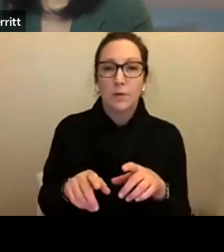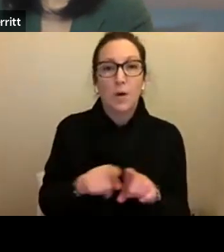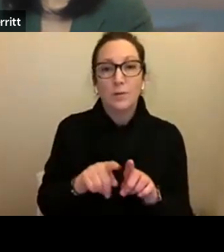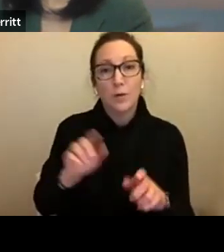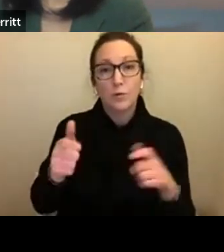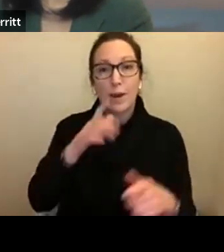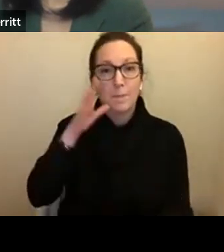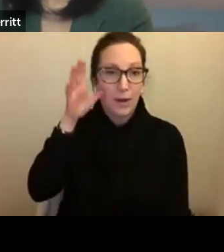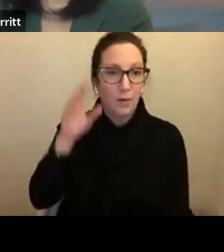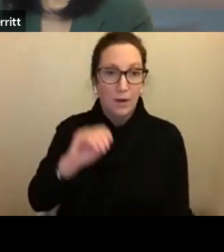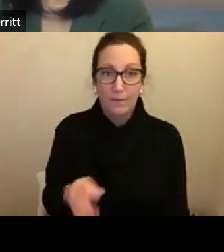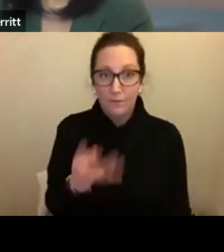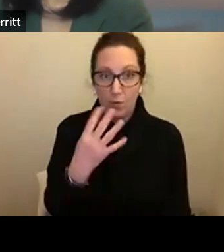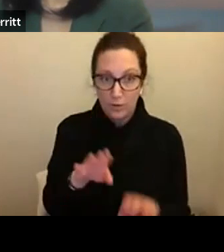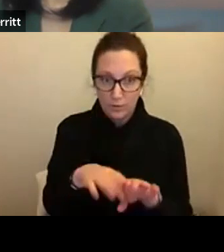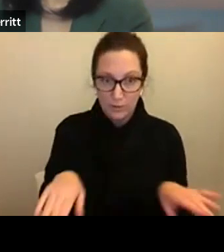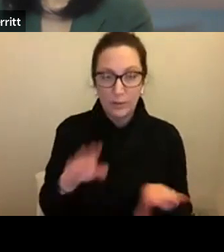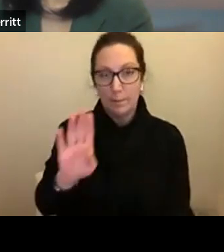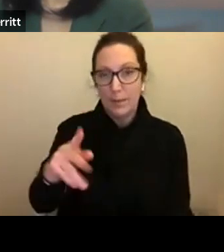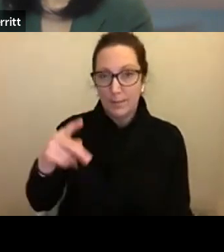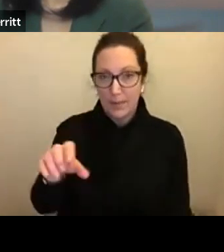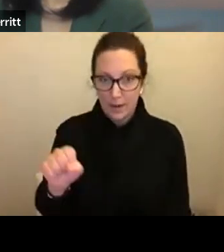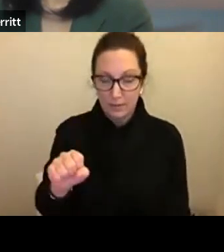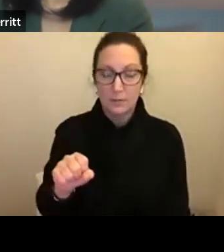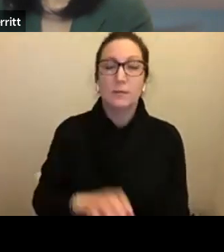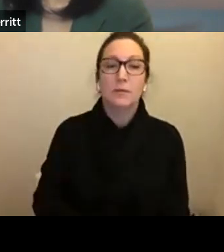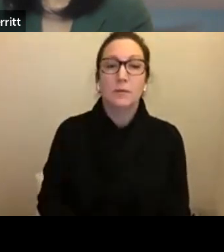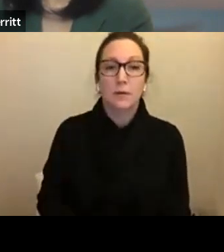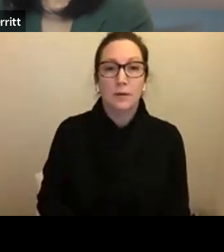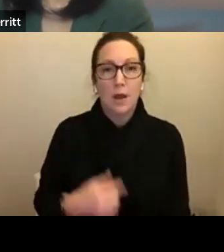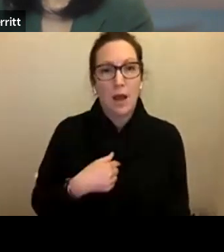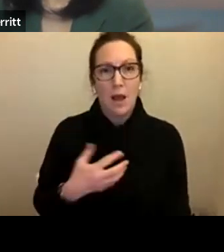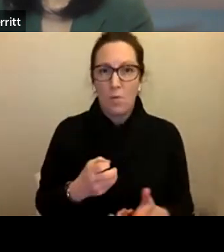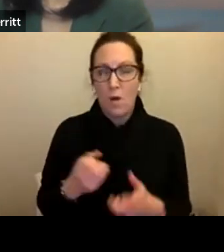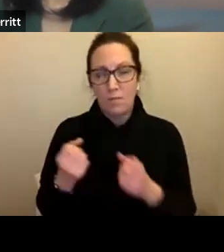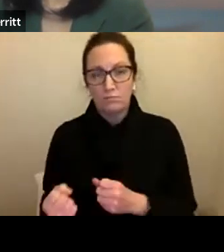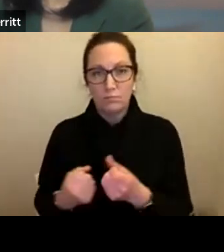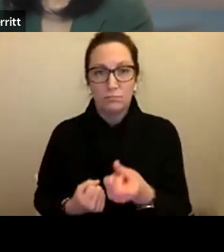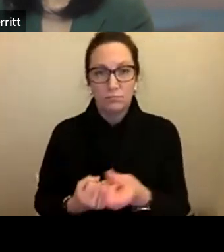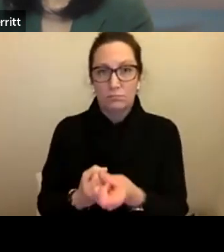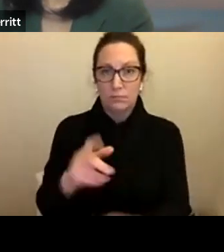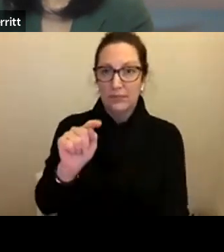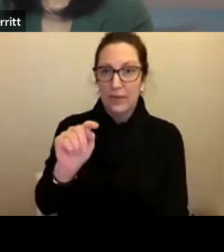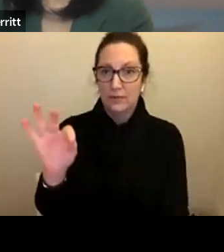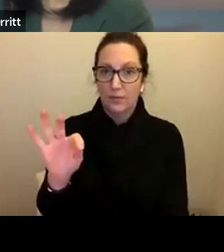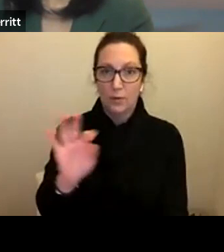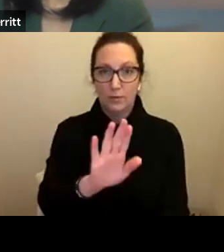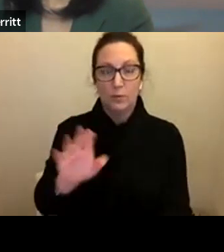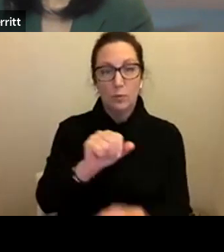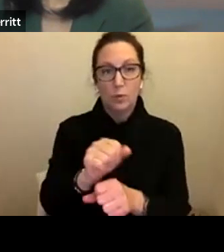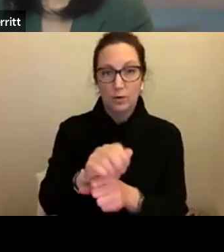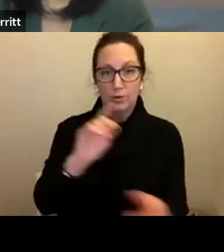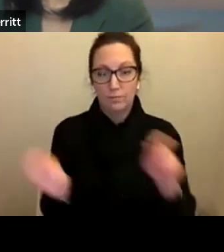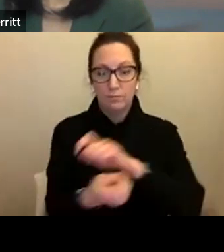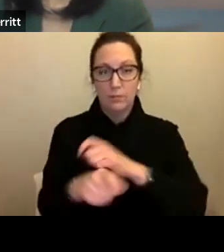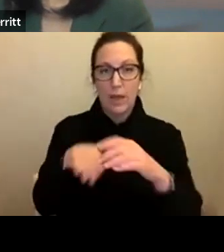of 4 children in the Boston Public Schools. I'm here to express my strong support for the task force effort to reform the